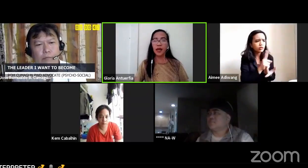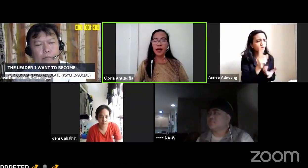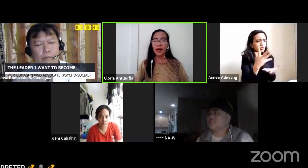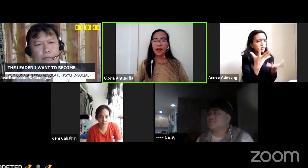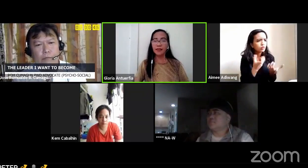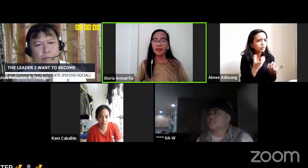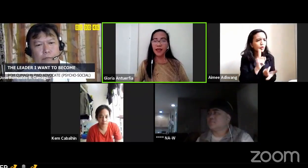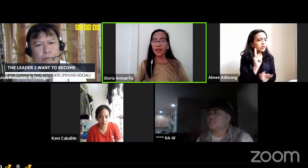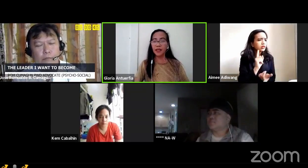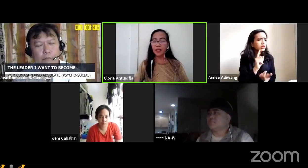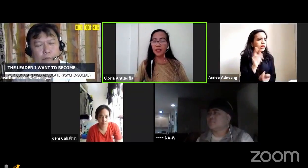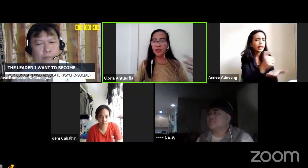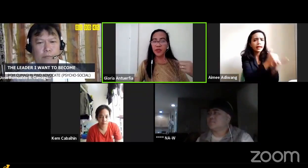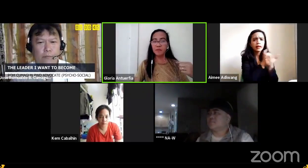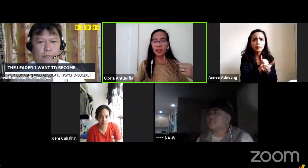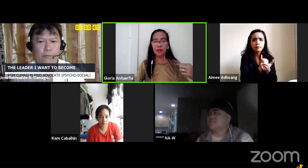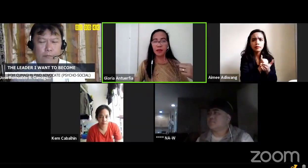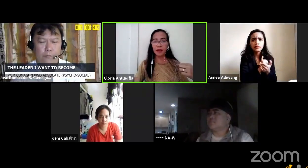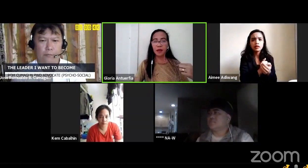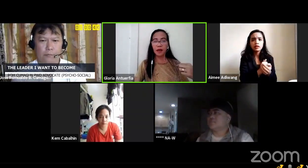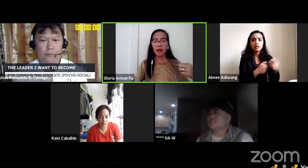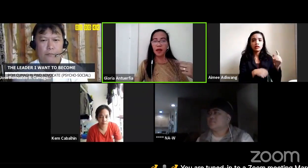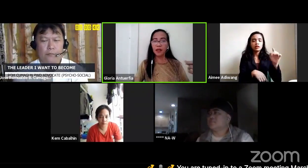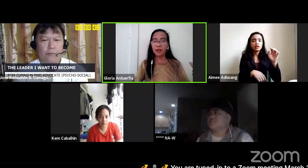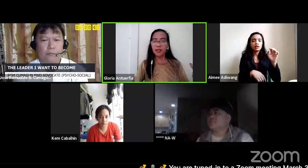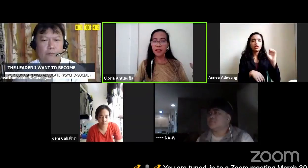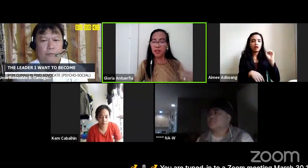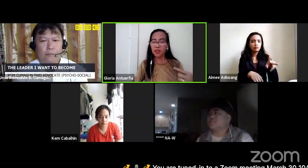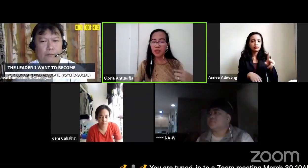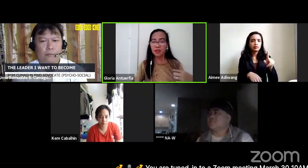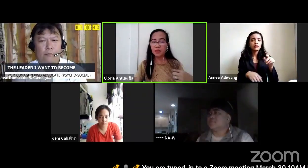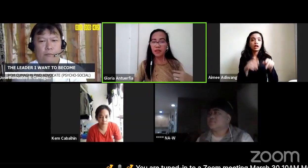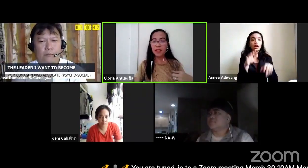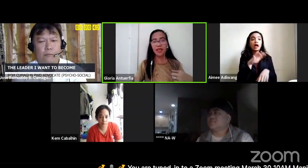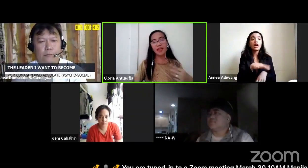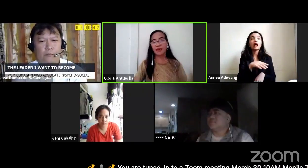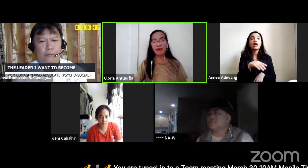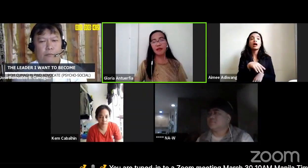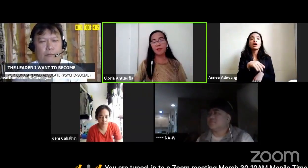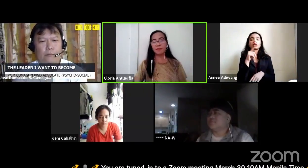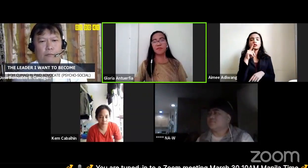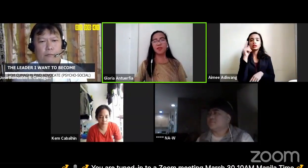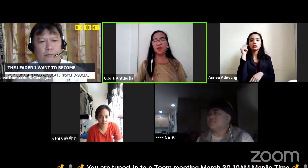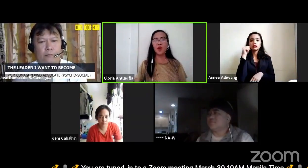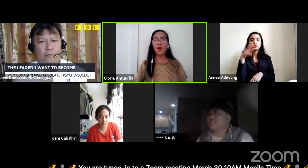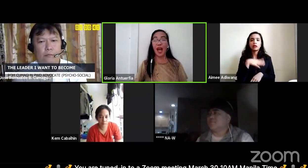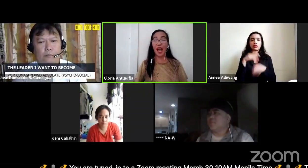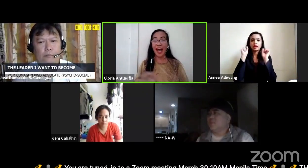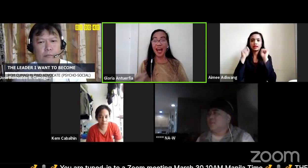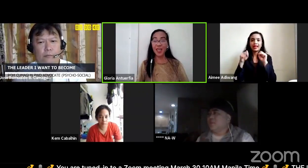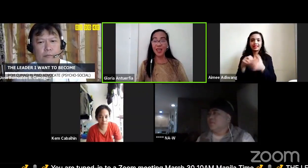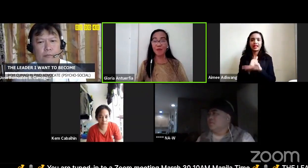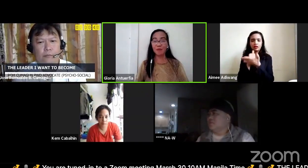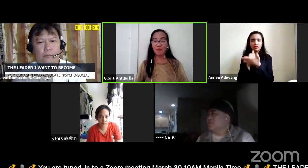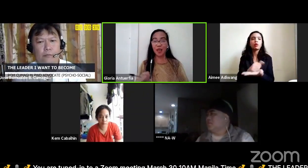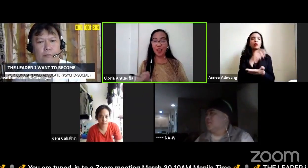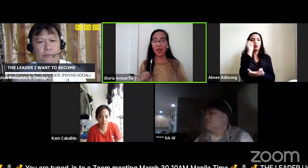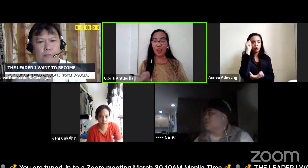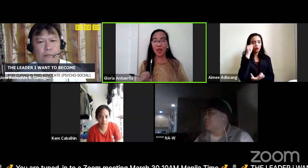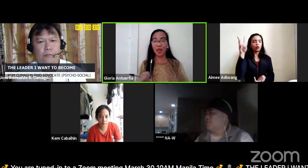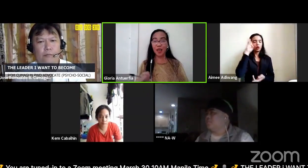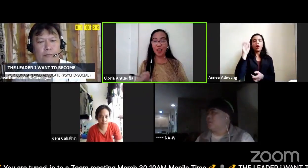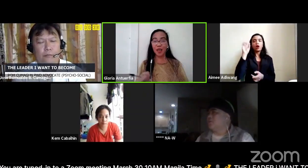So they saw in me that this lady can help me. So I